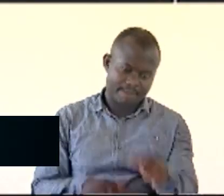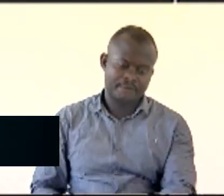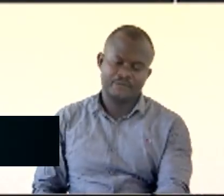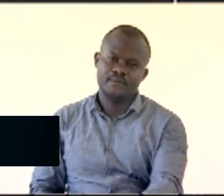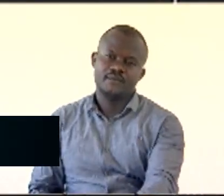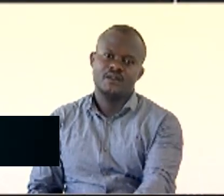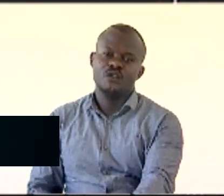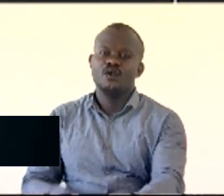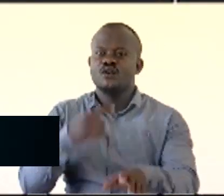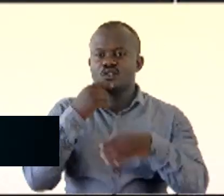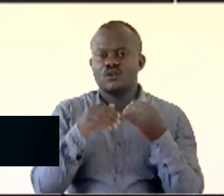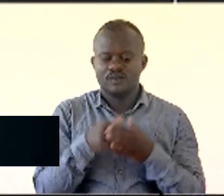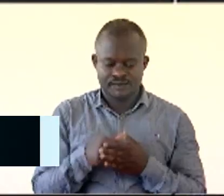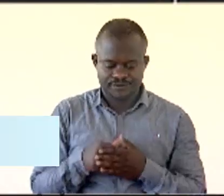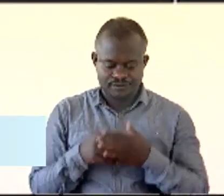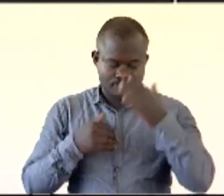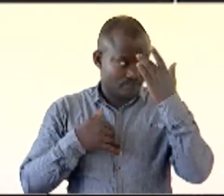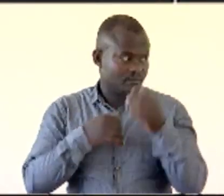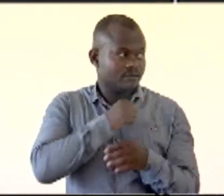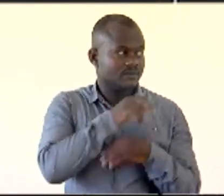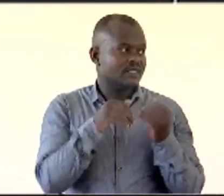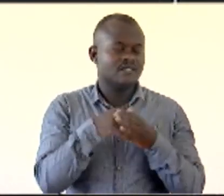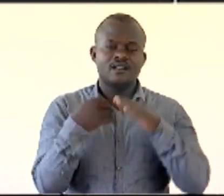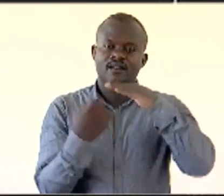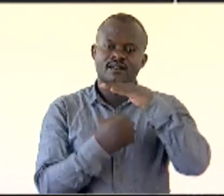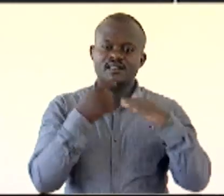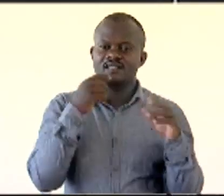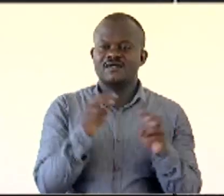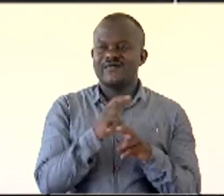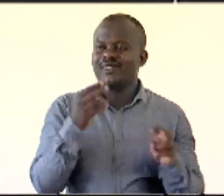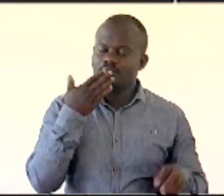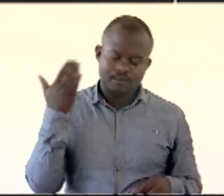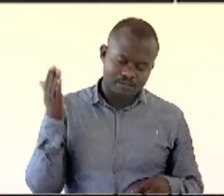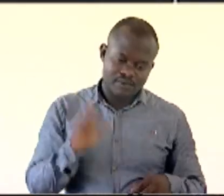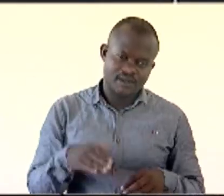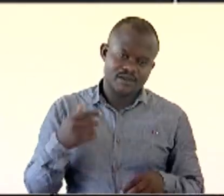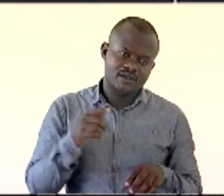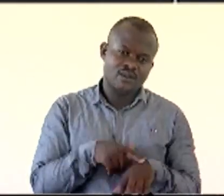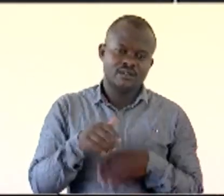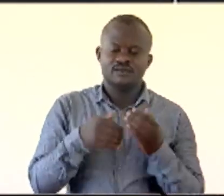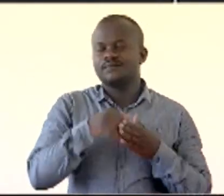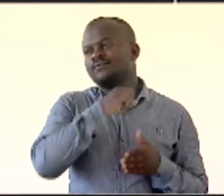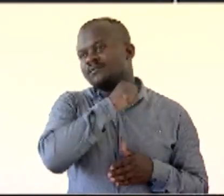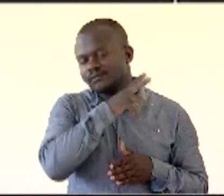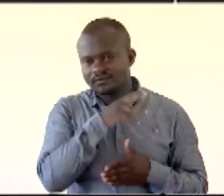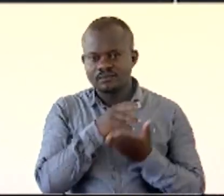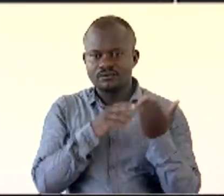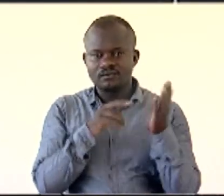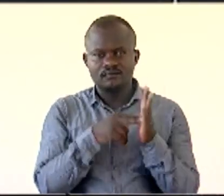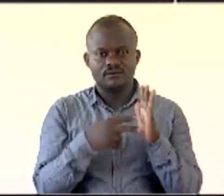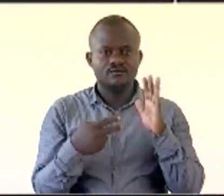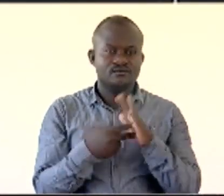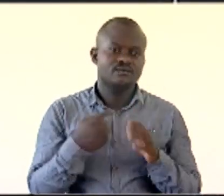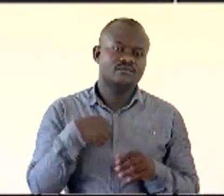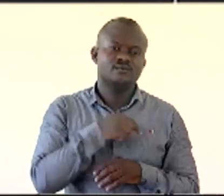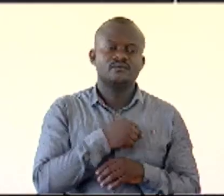So contamination of the environment is very bad. And when we contaminate the environment, that means we